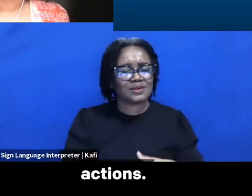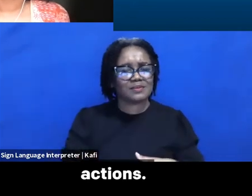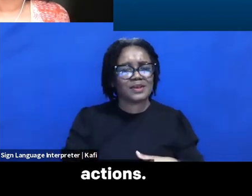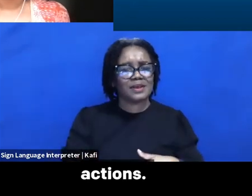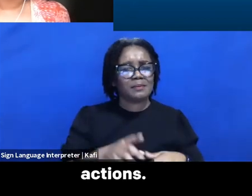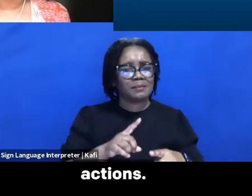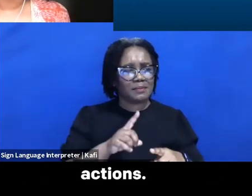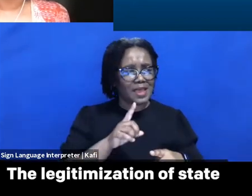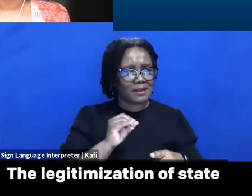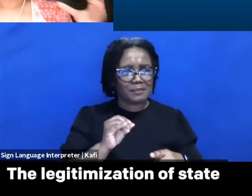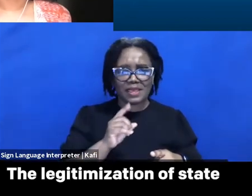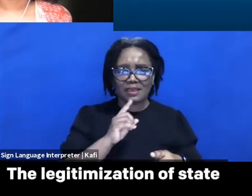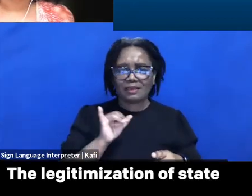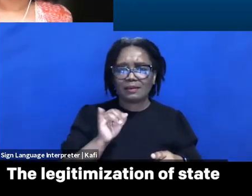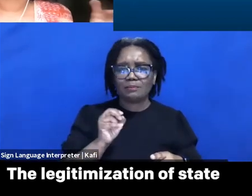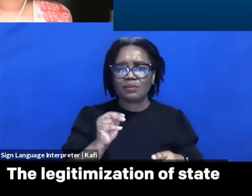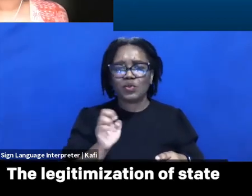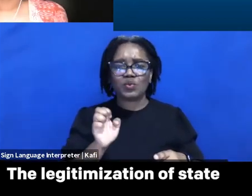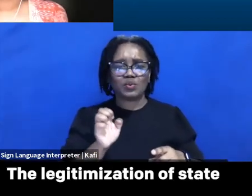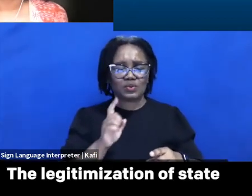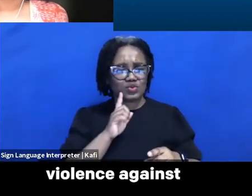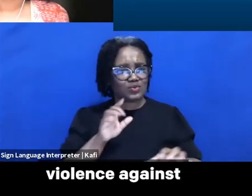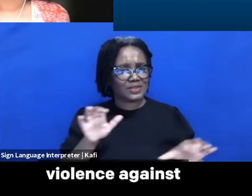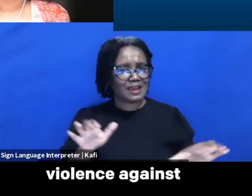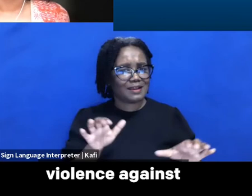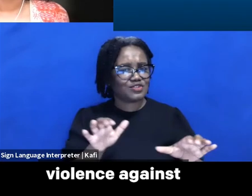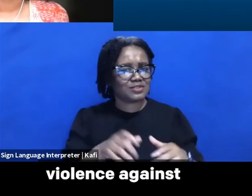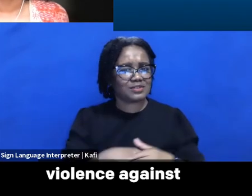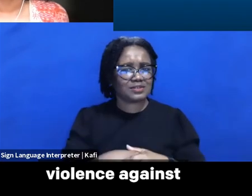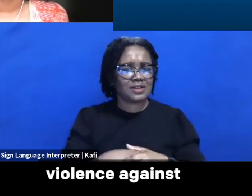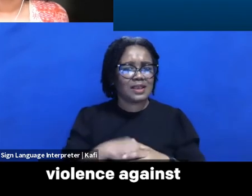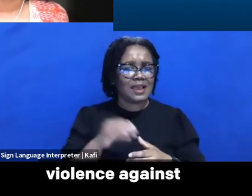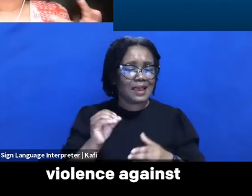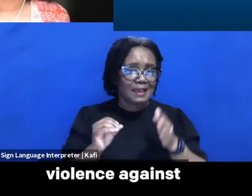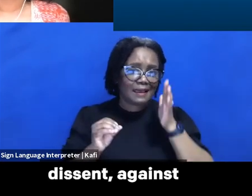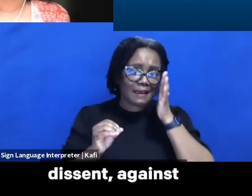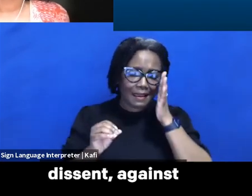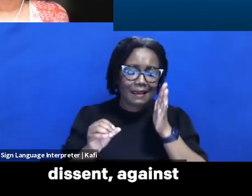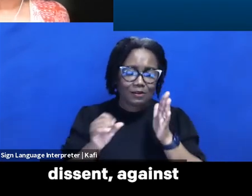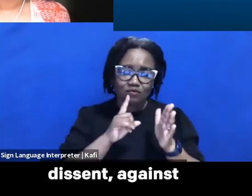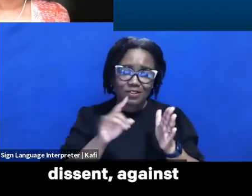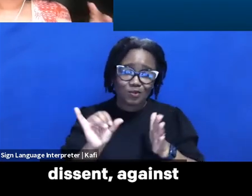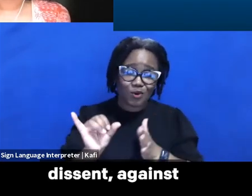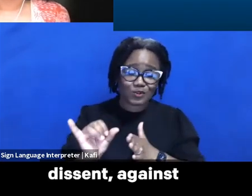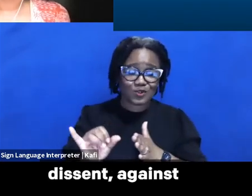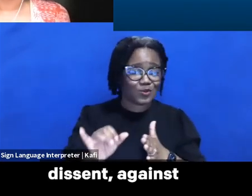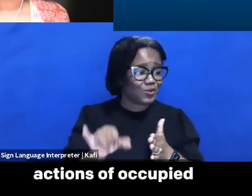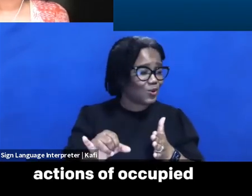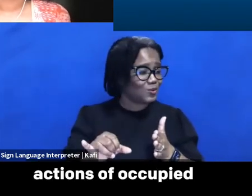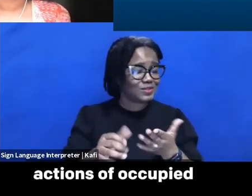these actions, the legitimization of state violence against dissent,